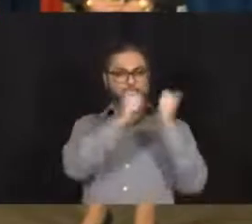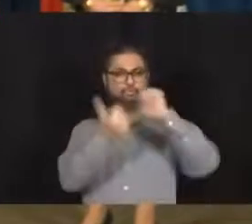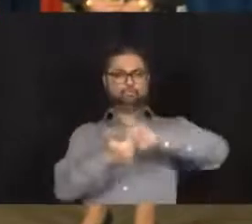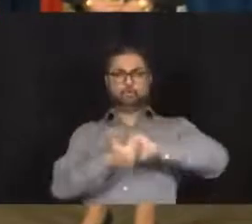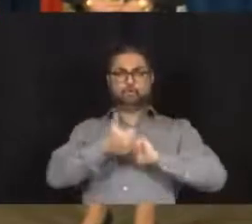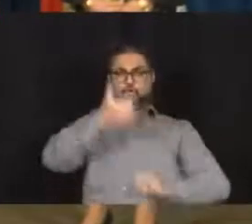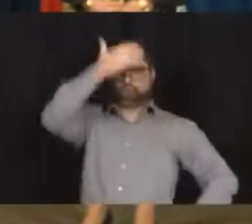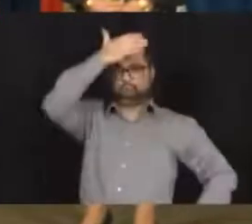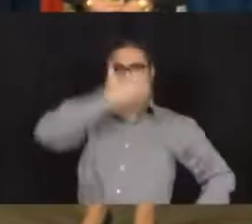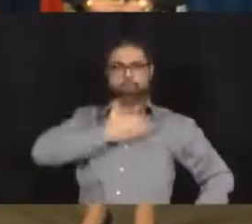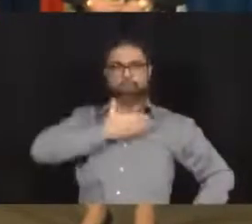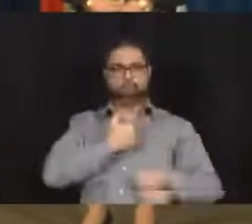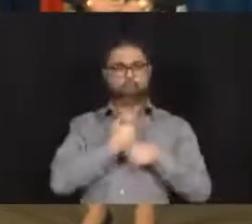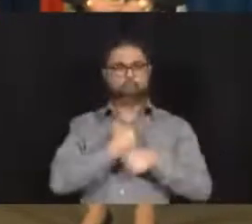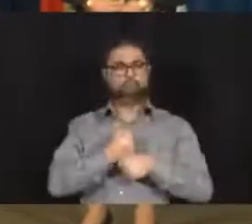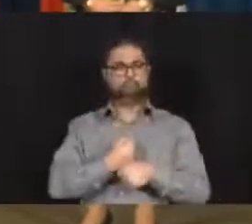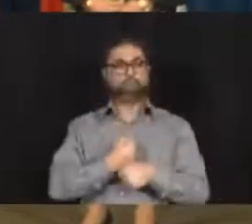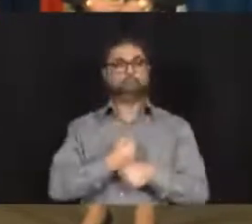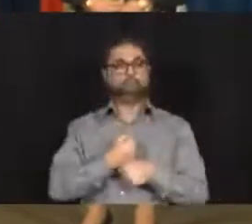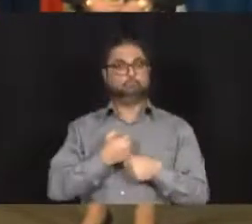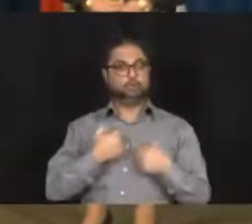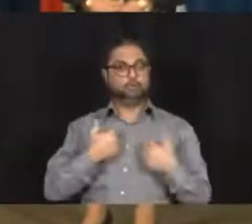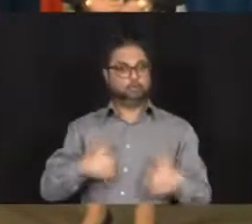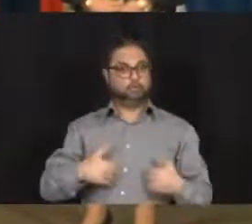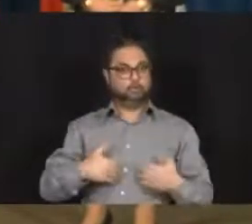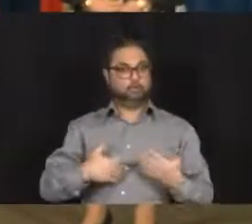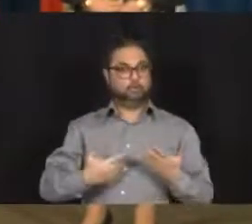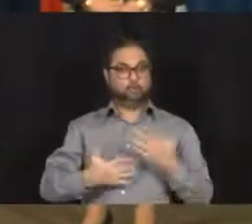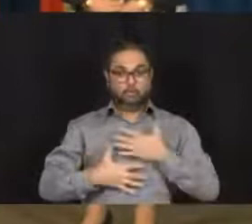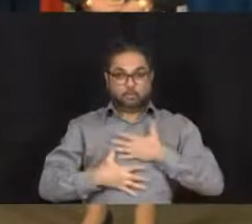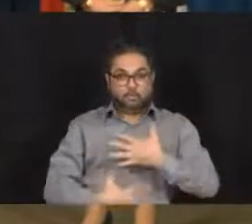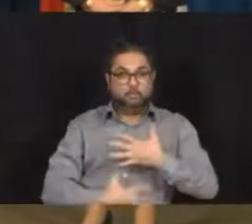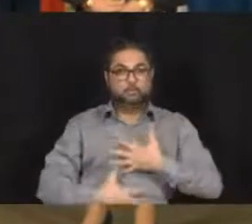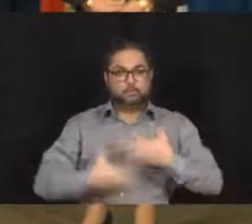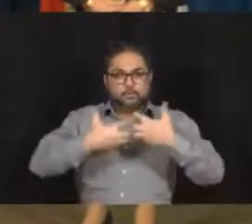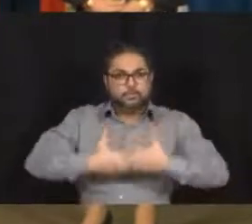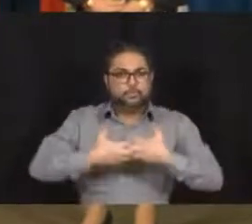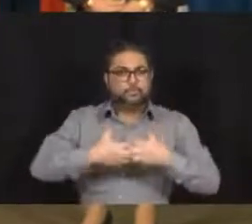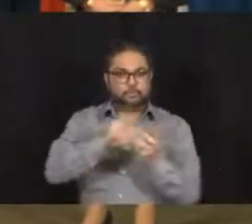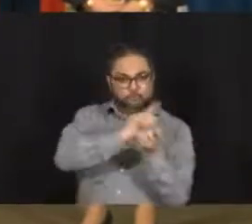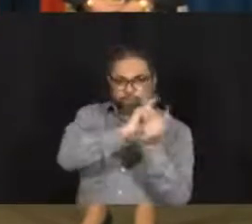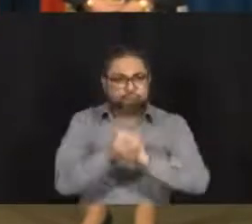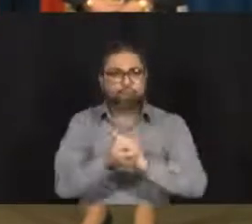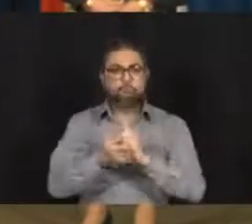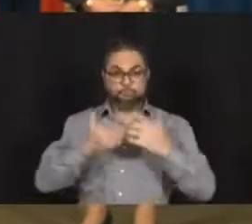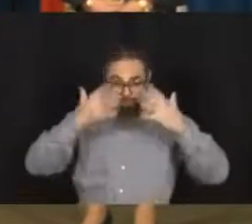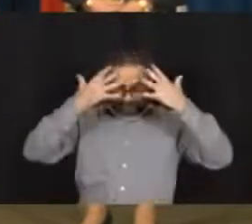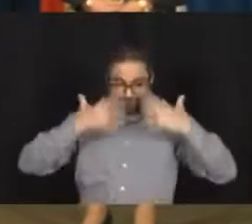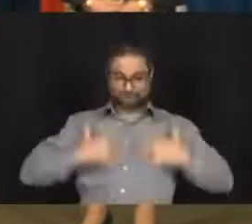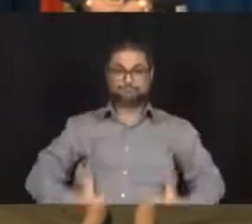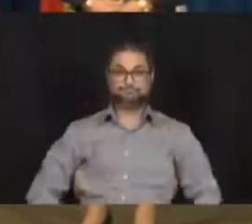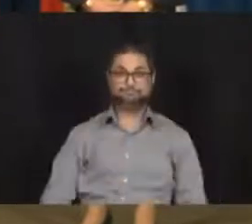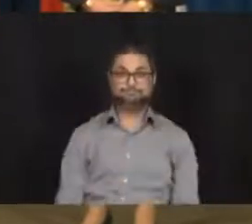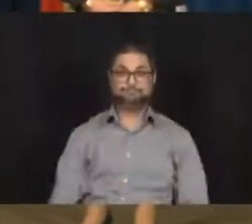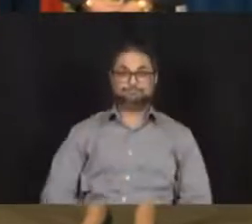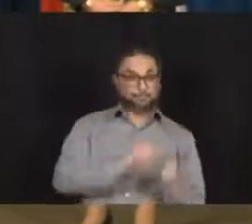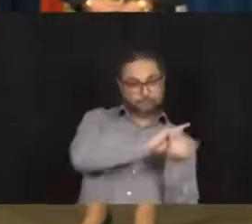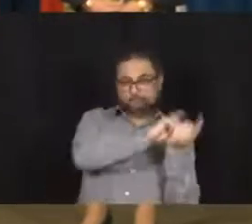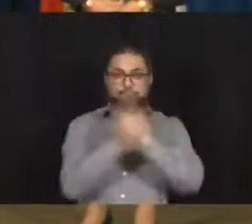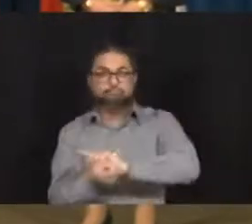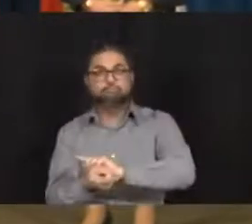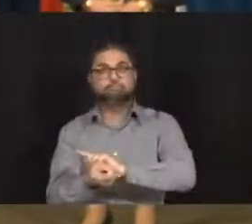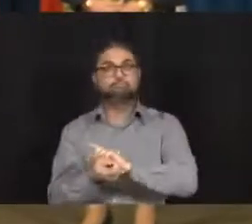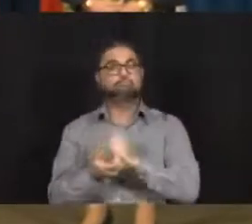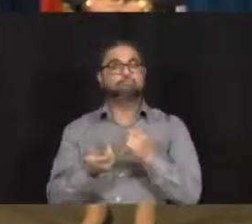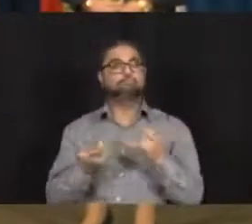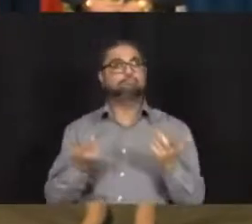ventilators, into gowns. It just goes to show you what the talent I've been talking about for the last 19 months